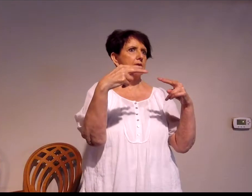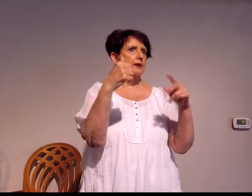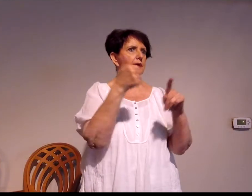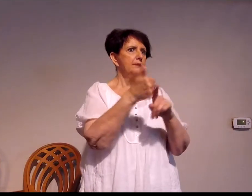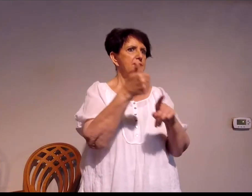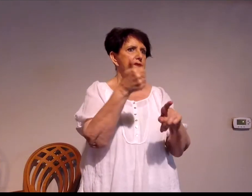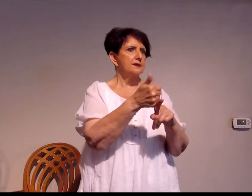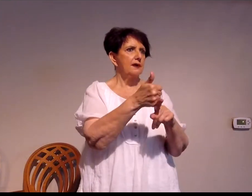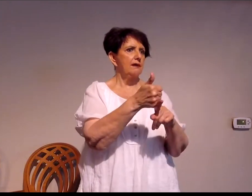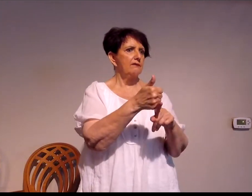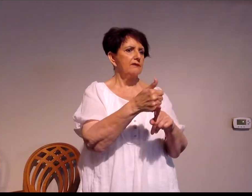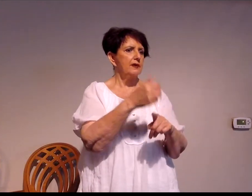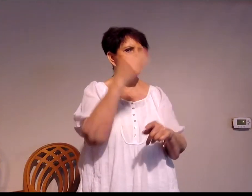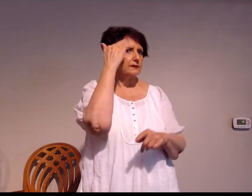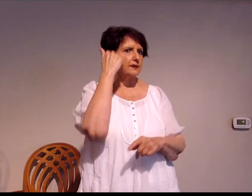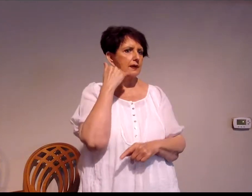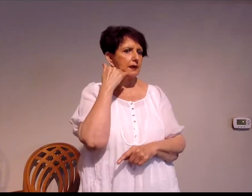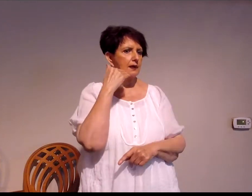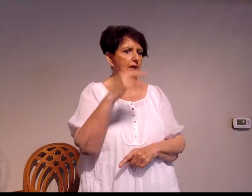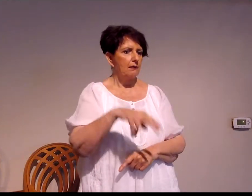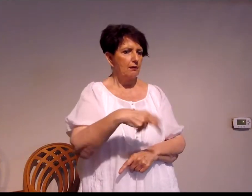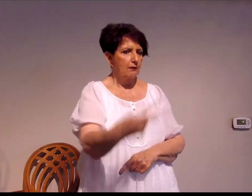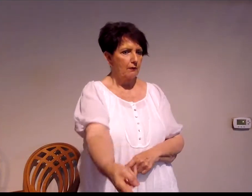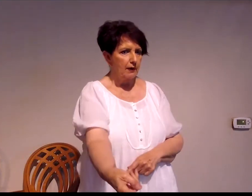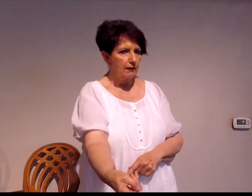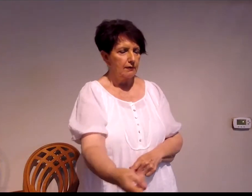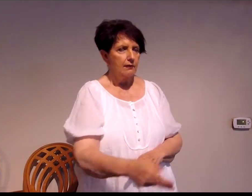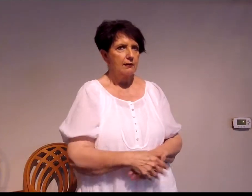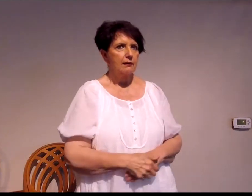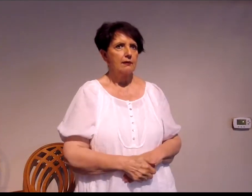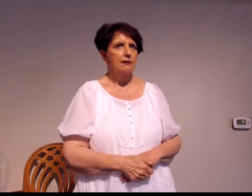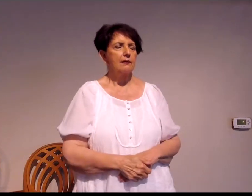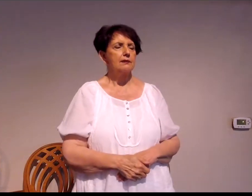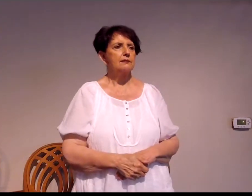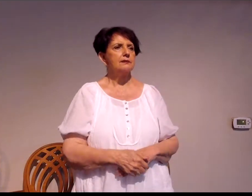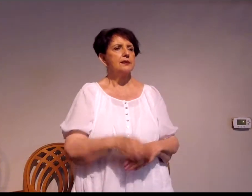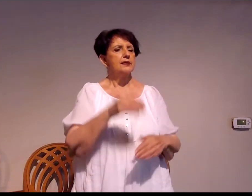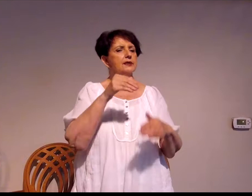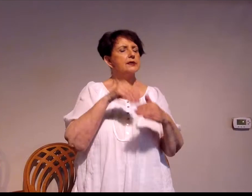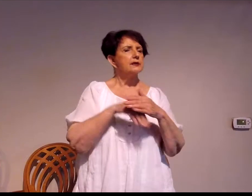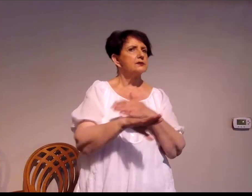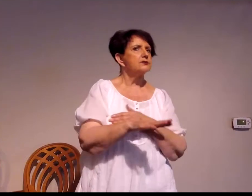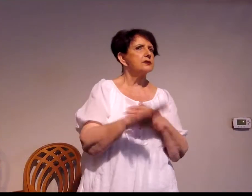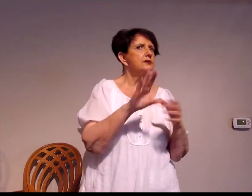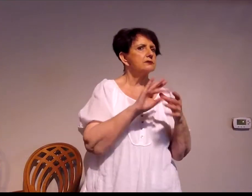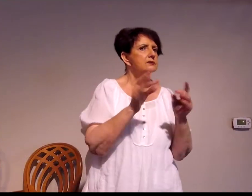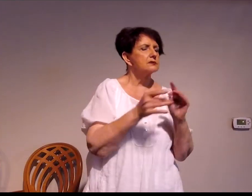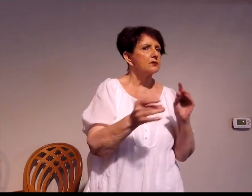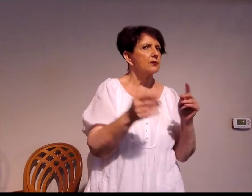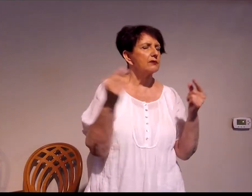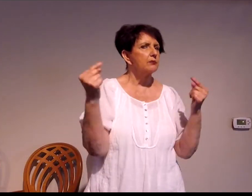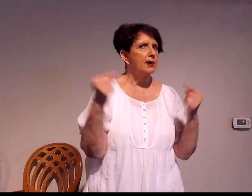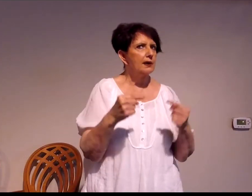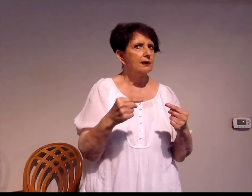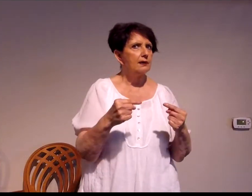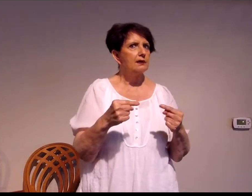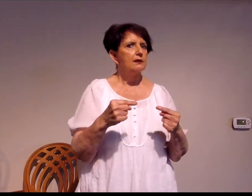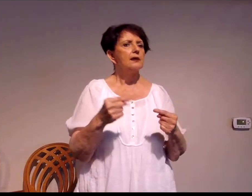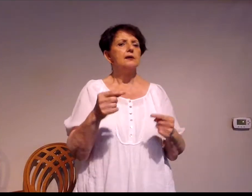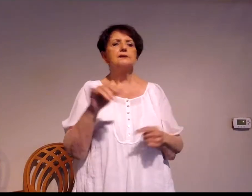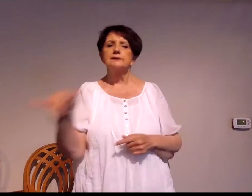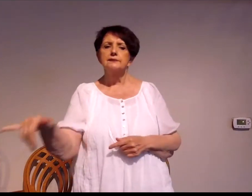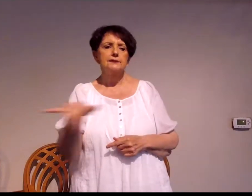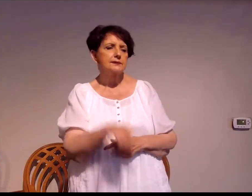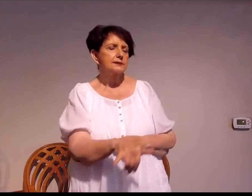ground. You see, walking into our stories of hurt is like walking into that cave in